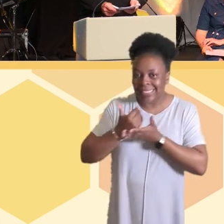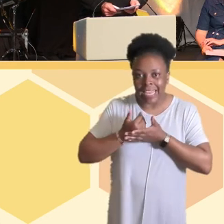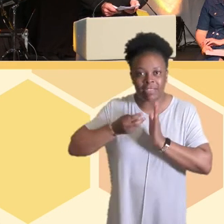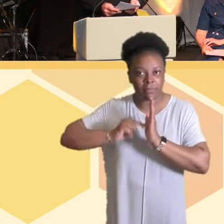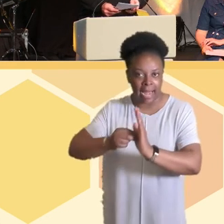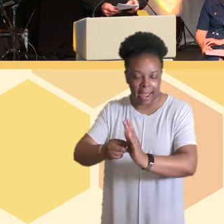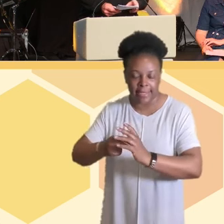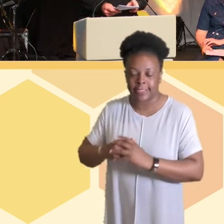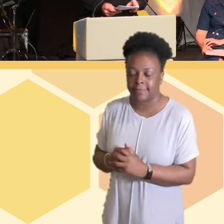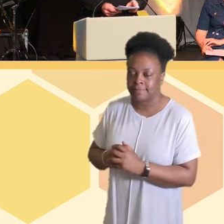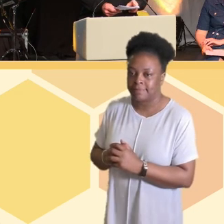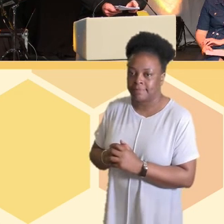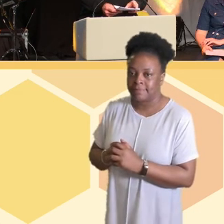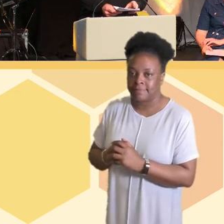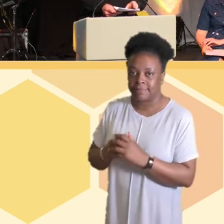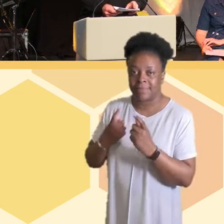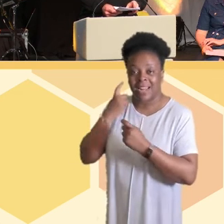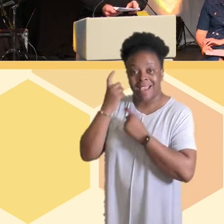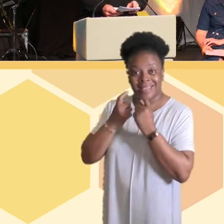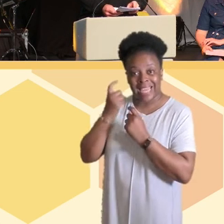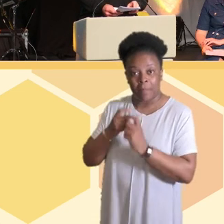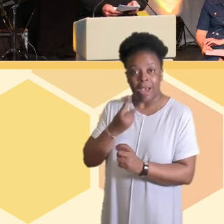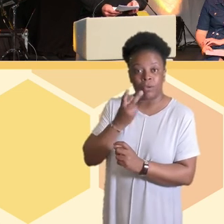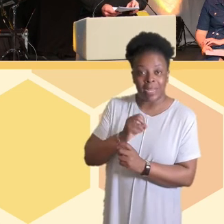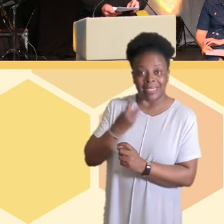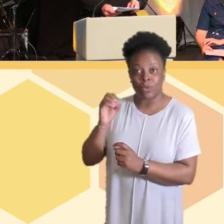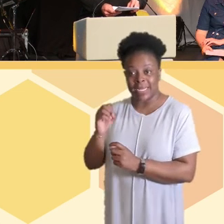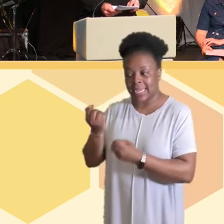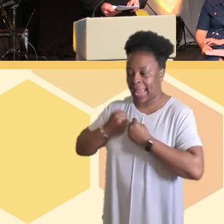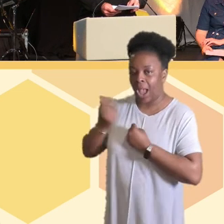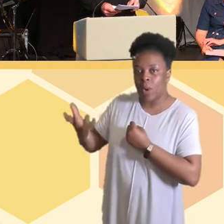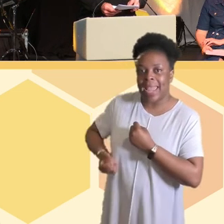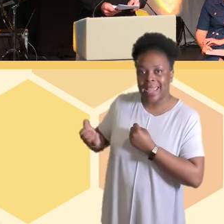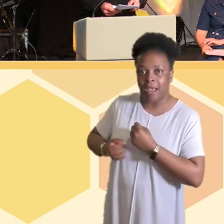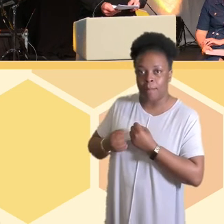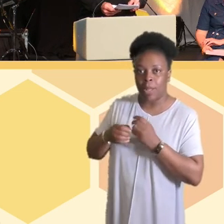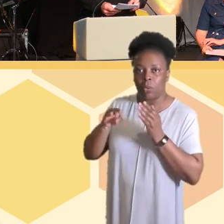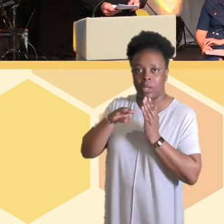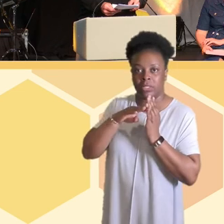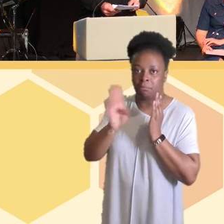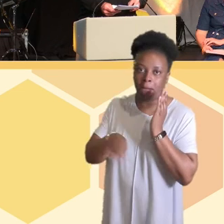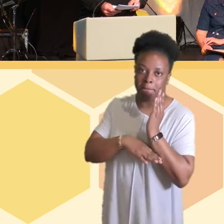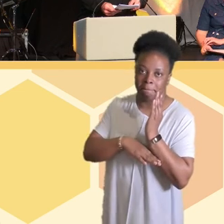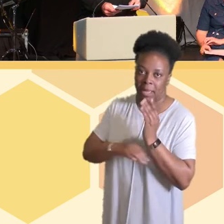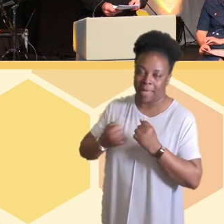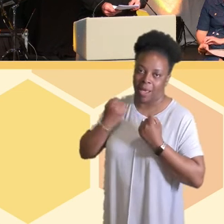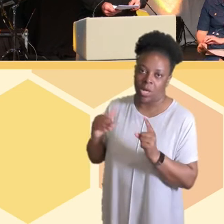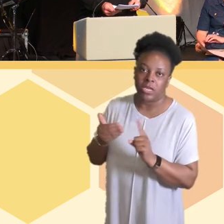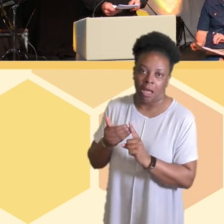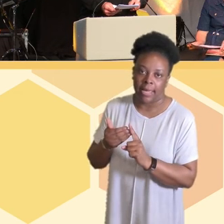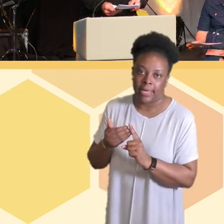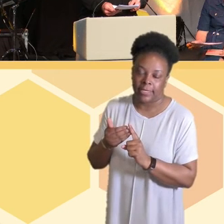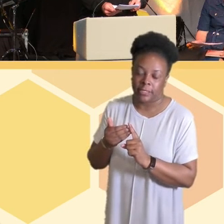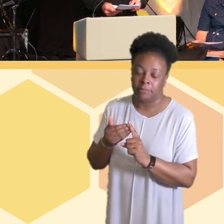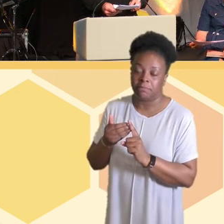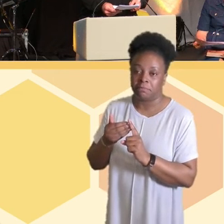in 2020 because income fell short of target, the large legacies in 2021